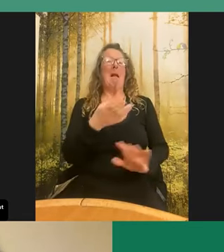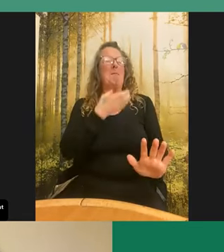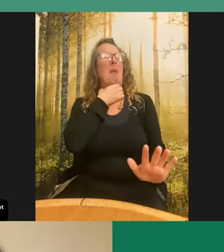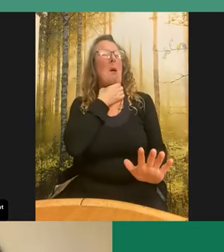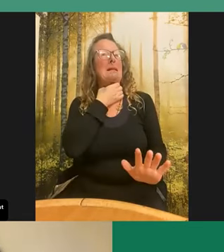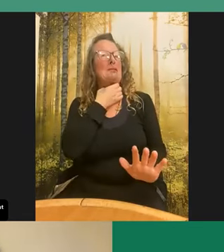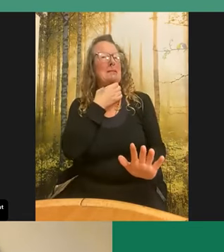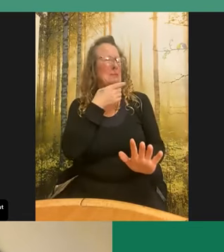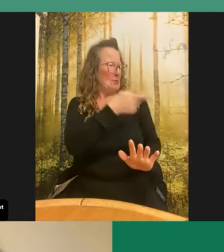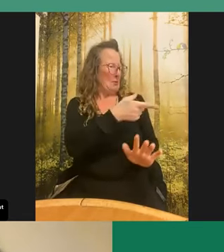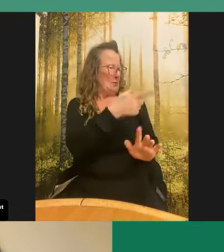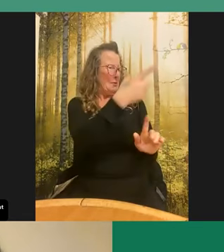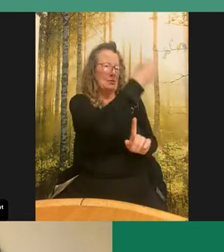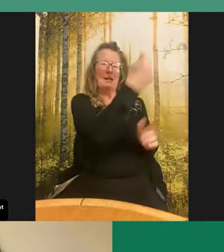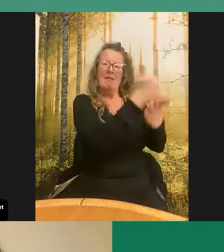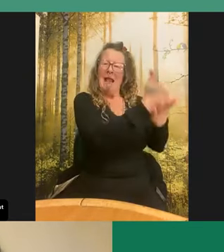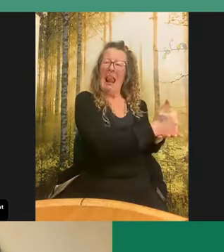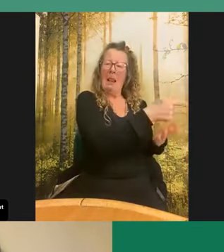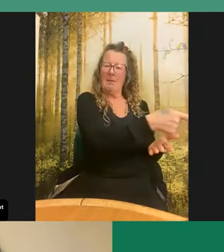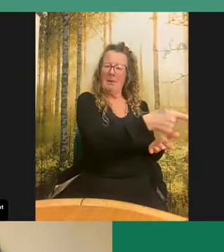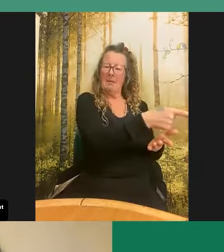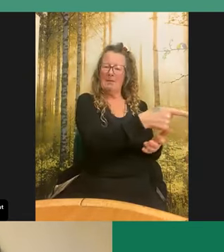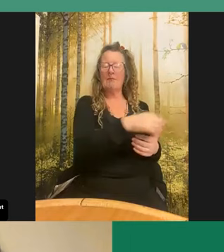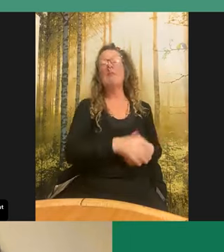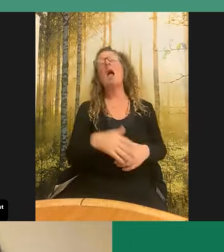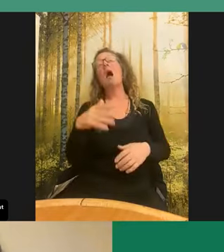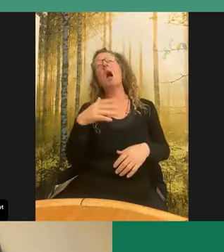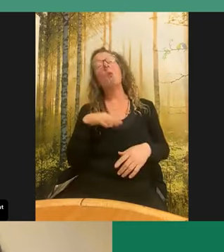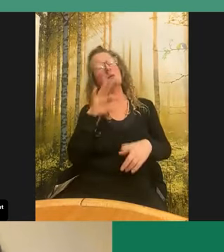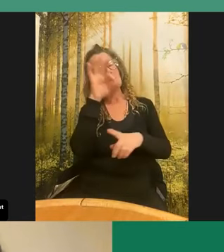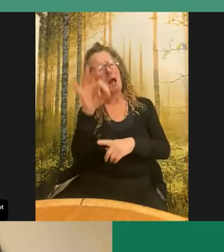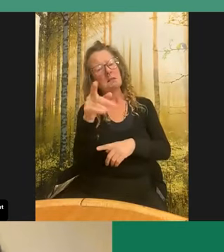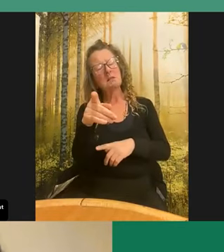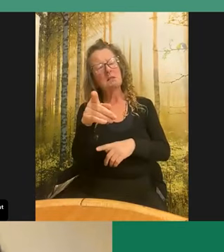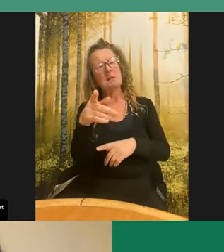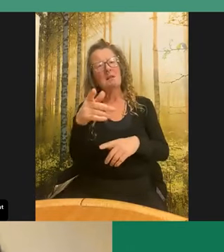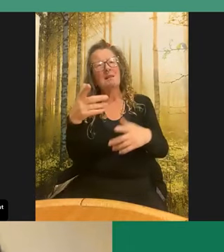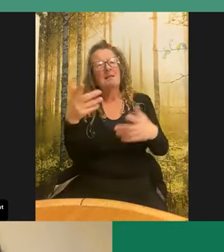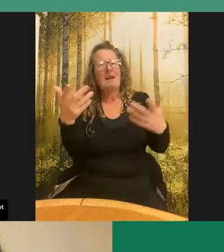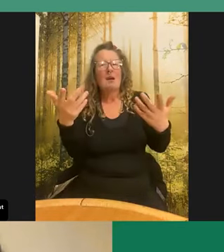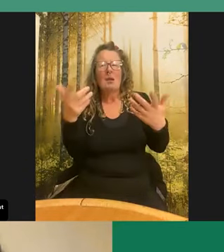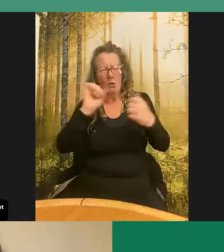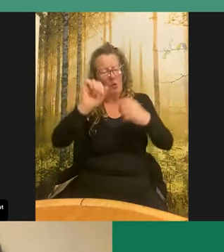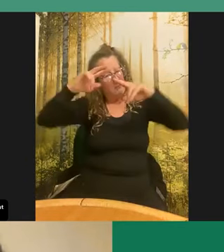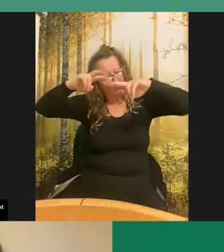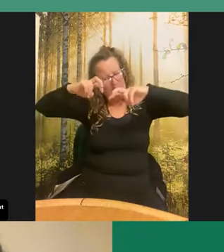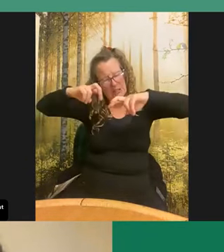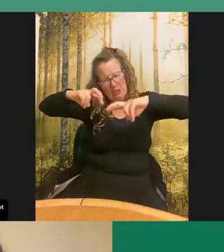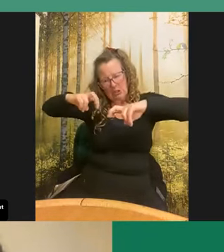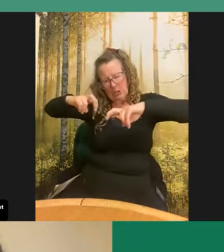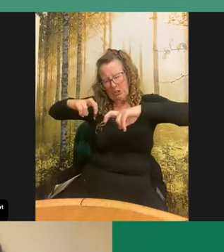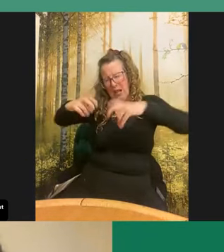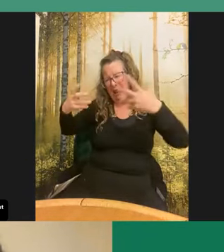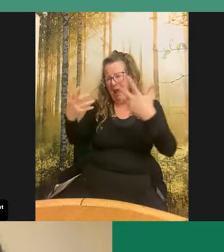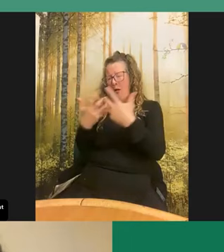people. But I thought, I wanted to know from you, you know, kind of where did that research lead you in terms of thinking into the bush? And